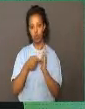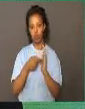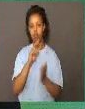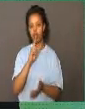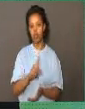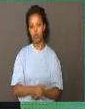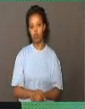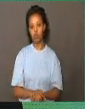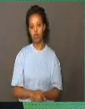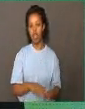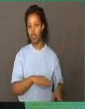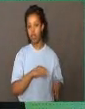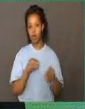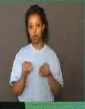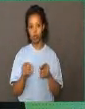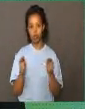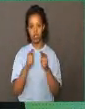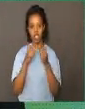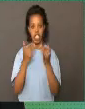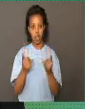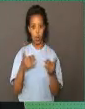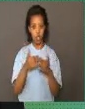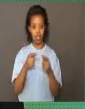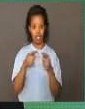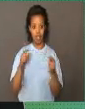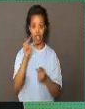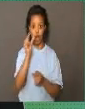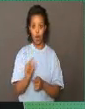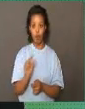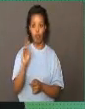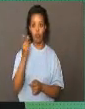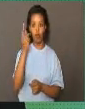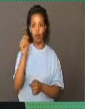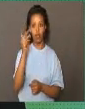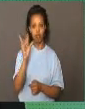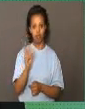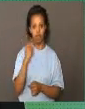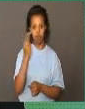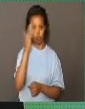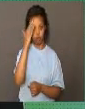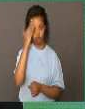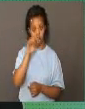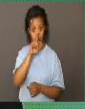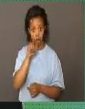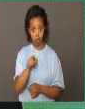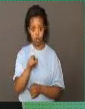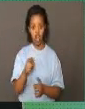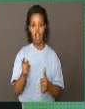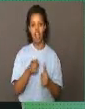Students, have you ever used antibiotics? For our first